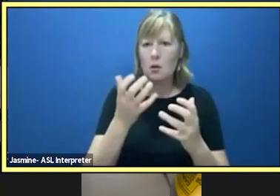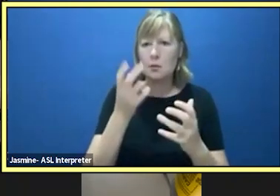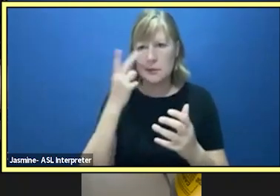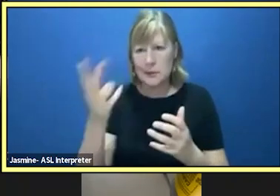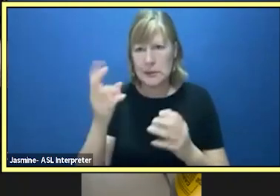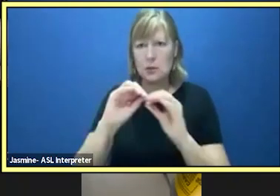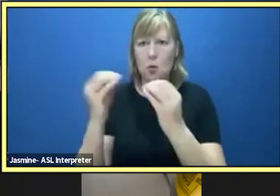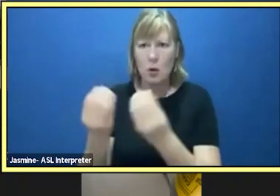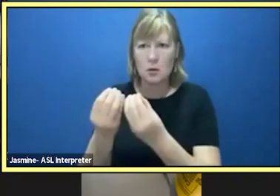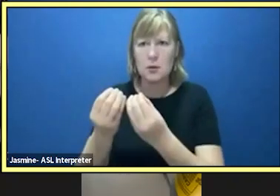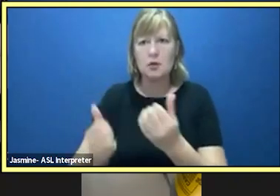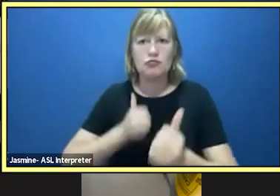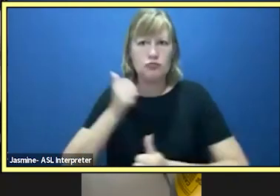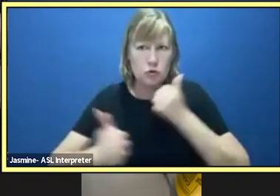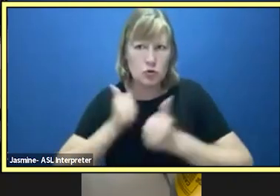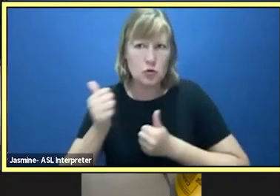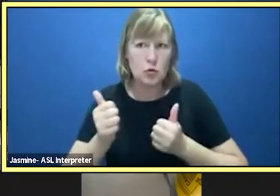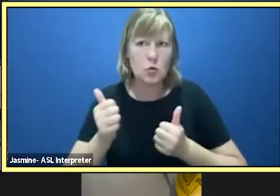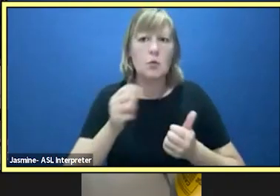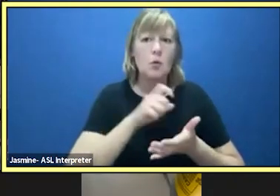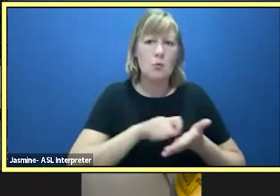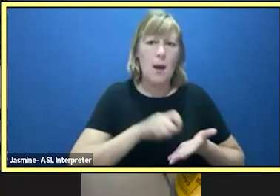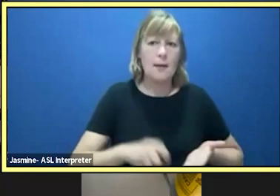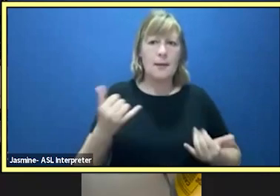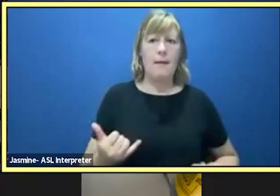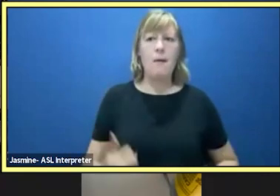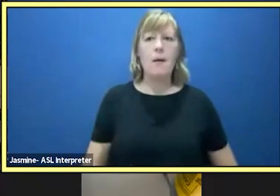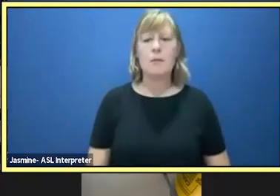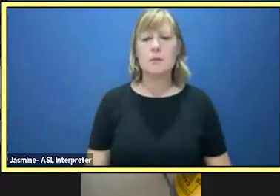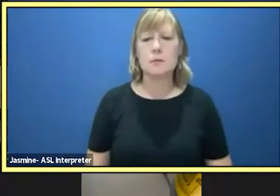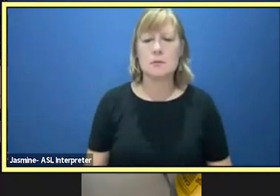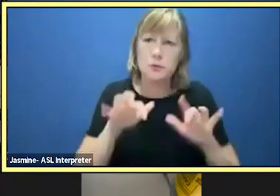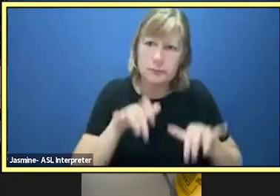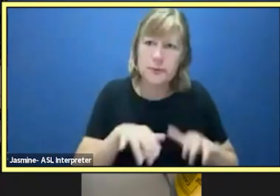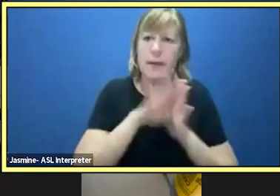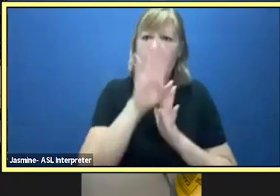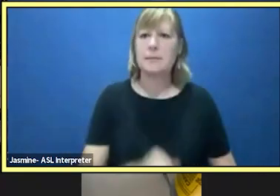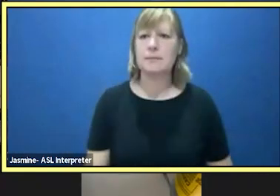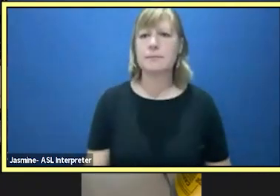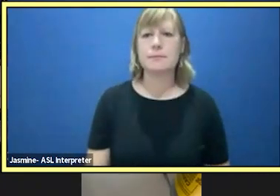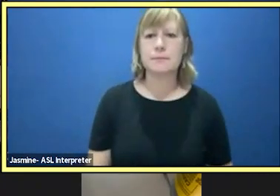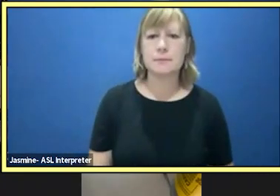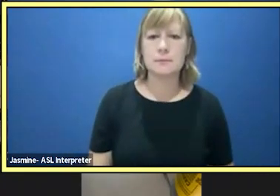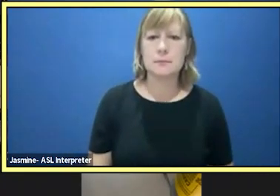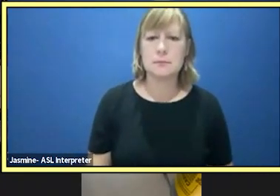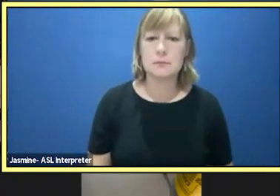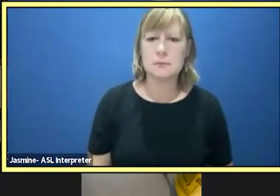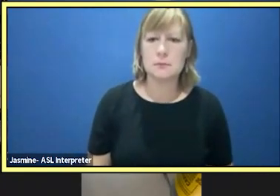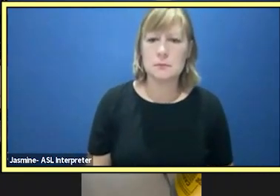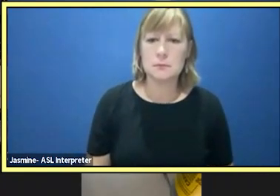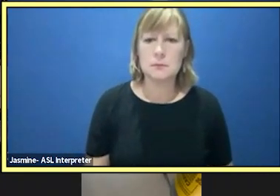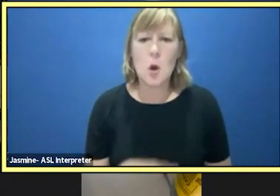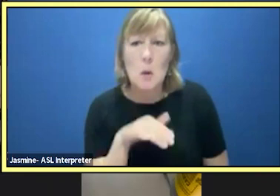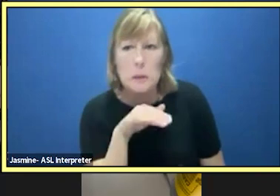We didn't see any other questions in the chat. I just want to, if anyone's here, especially people Actually, excuse me, Deb. Yeah. There is a question